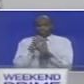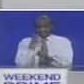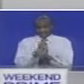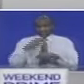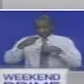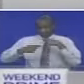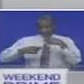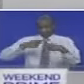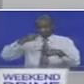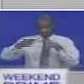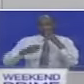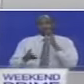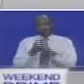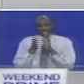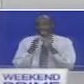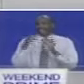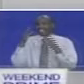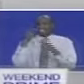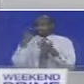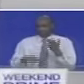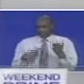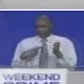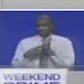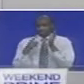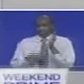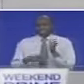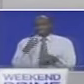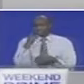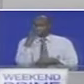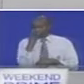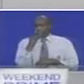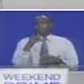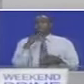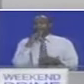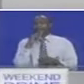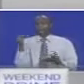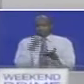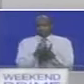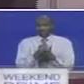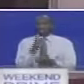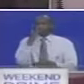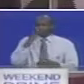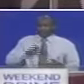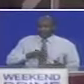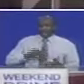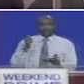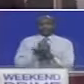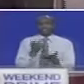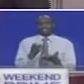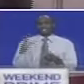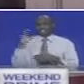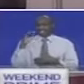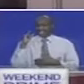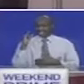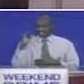progressively, a quick analysis of that first batch shows 24 men appointed and only 2 women. CIC further advises